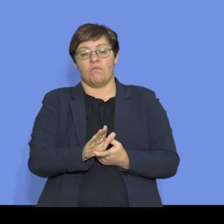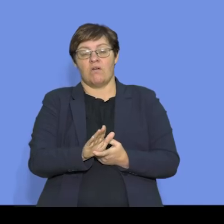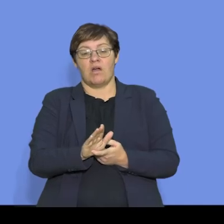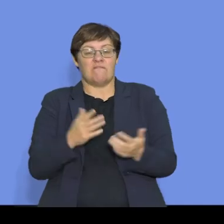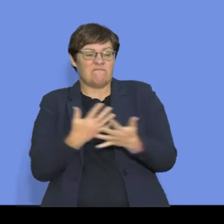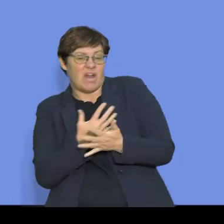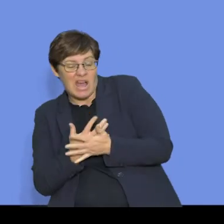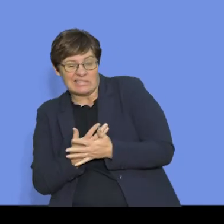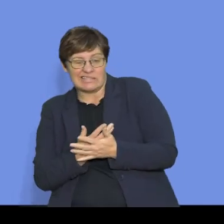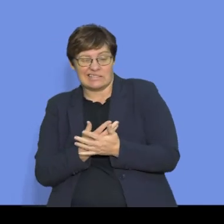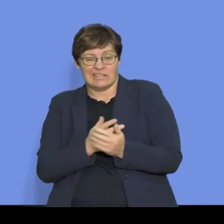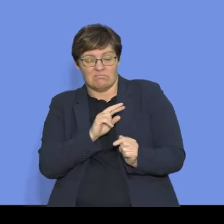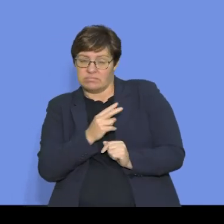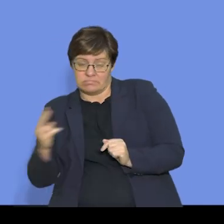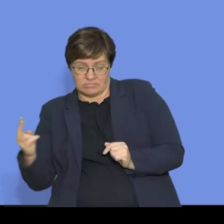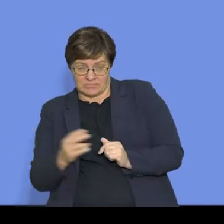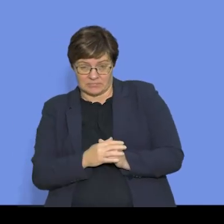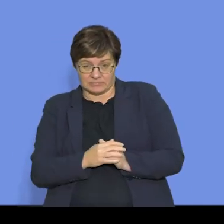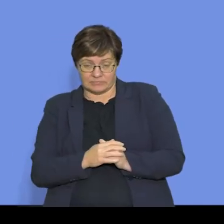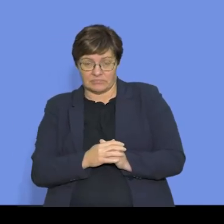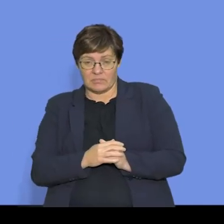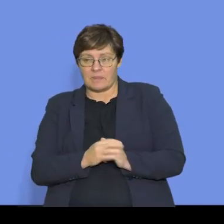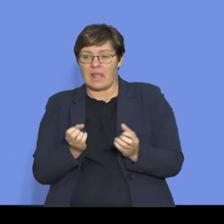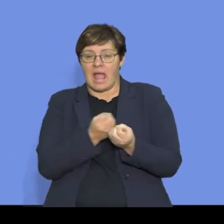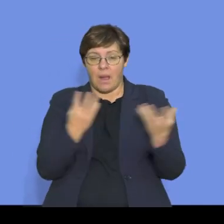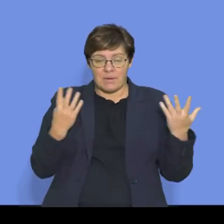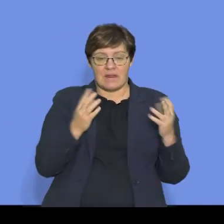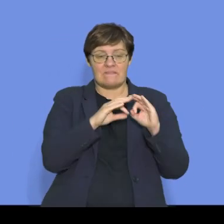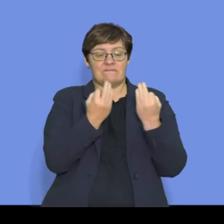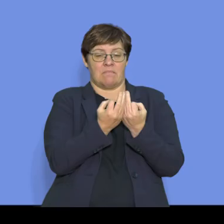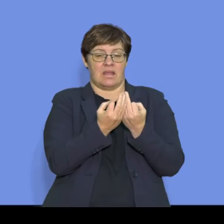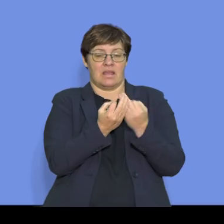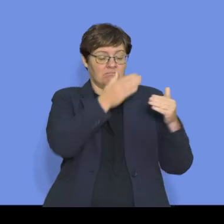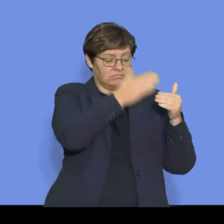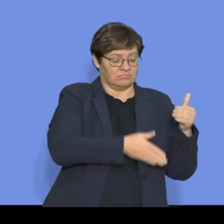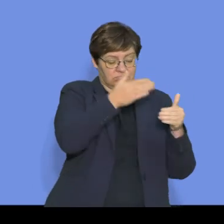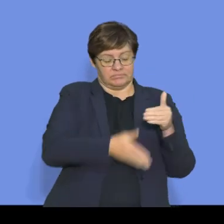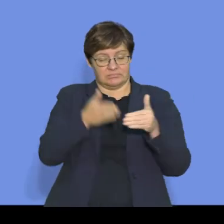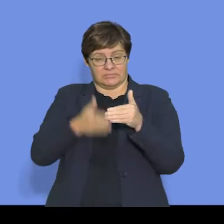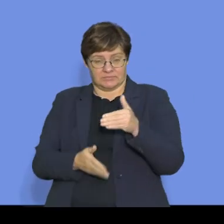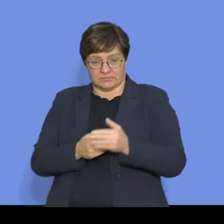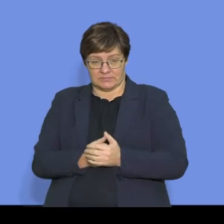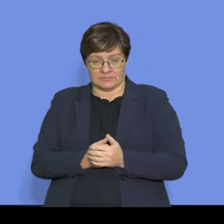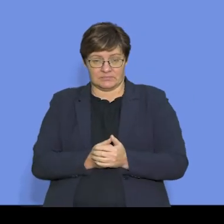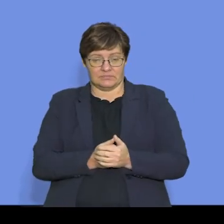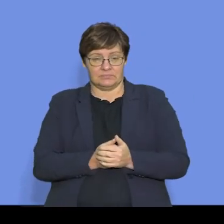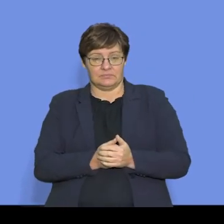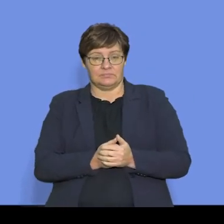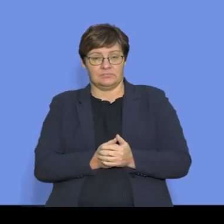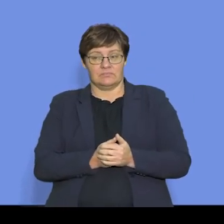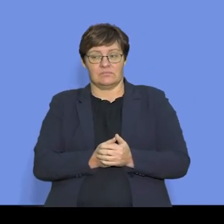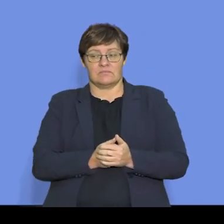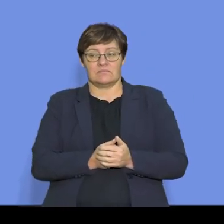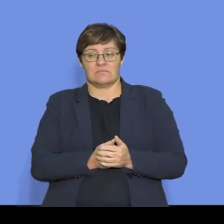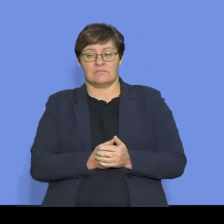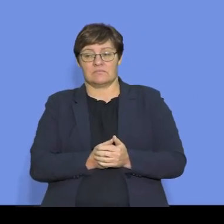the rate of extinction. In other words, how many families became extinct. And if